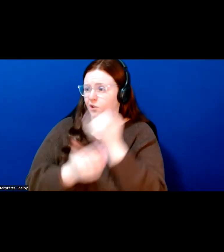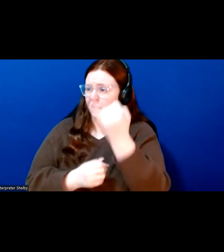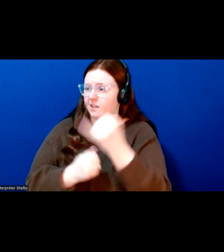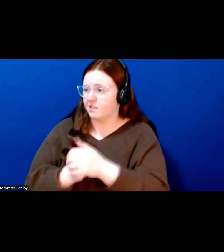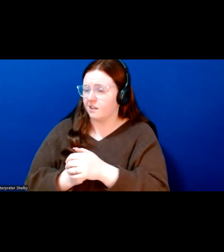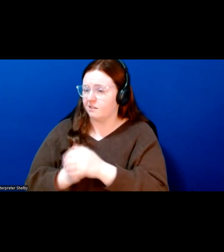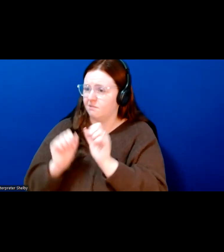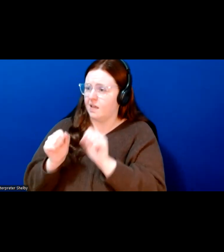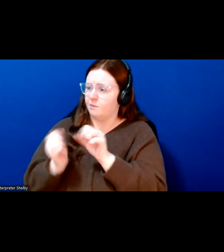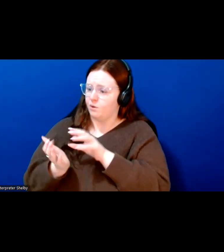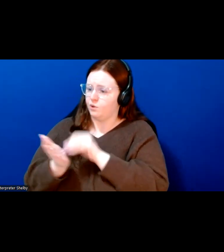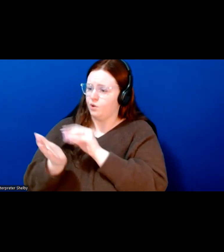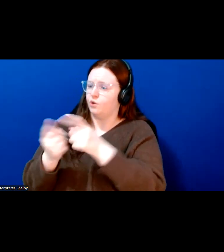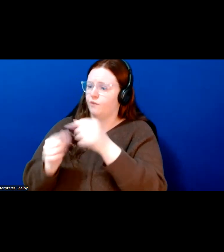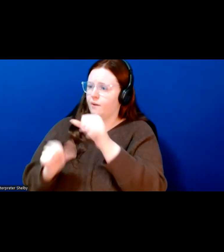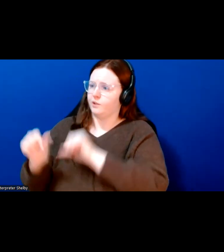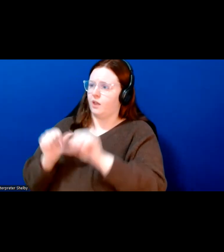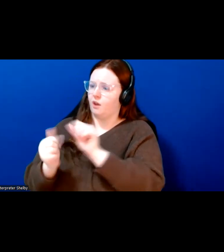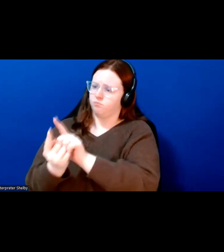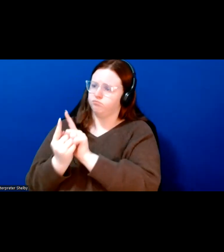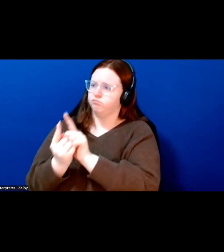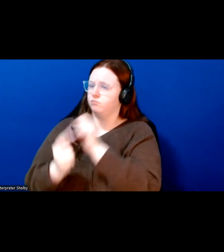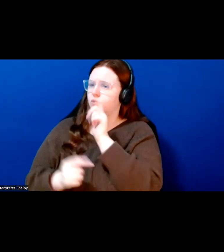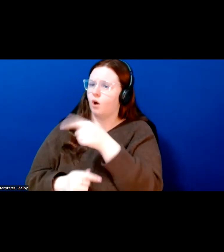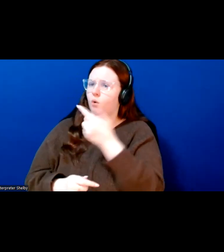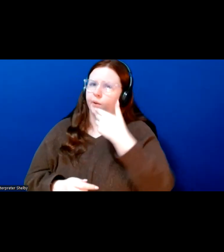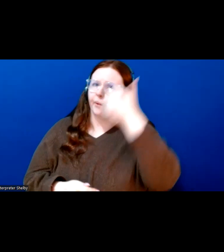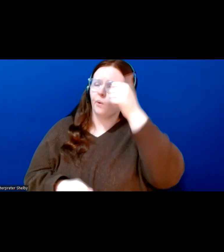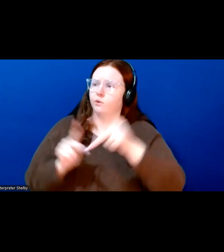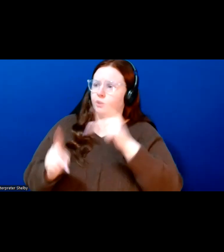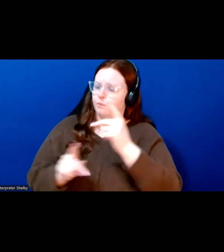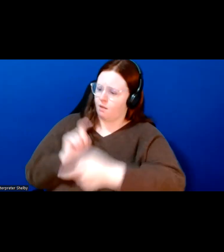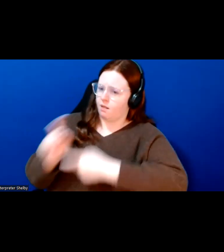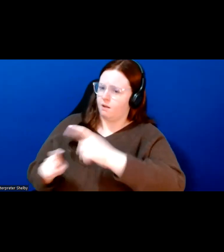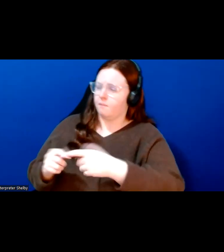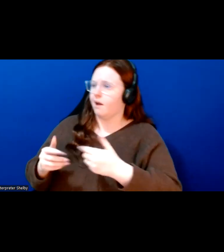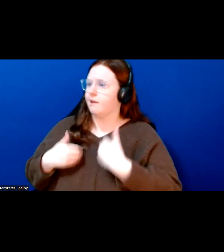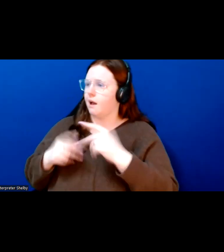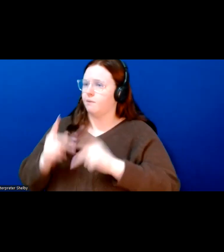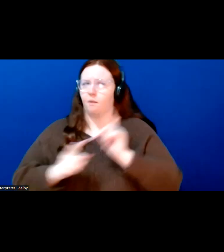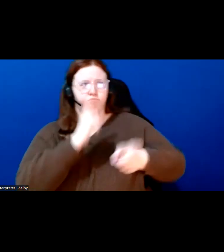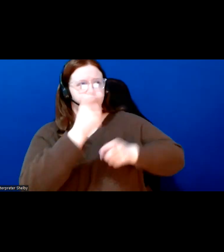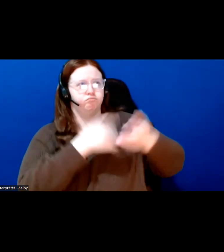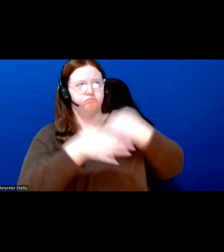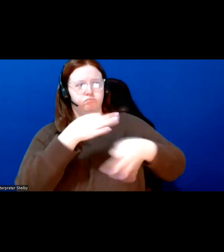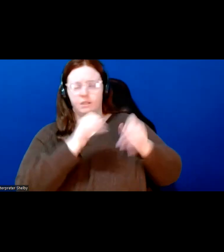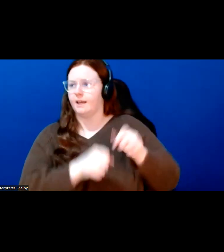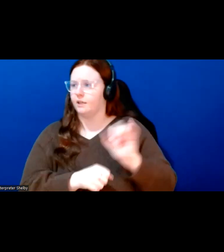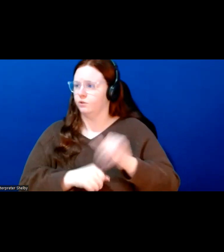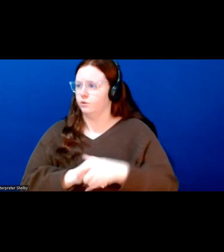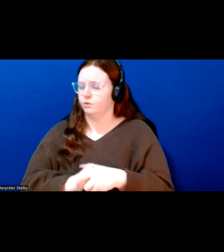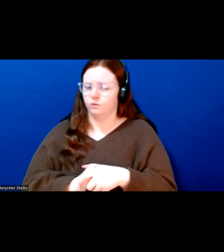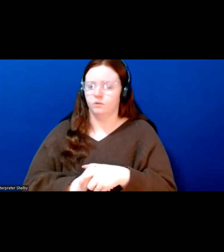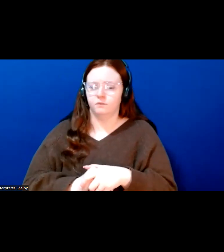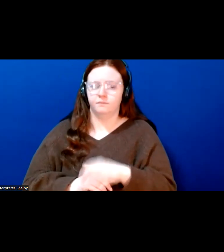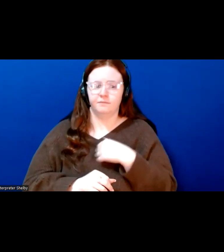learning from each other. It's not just older people that have something to give, young people have something to give to us too. I see it as an